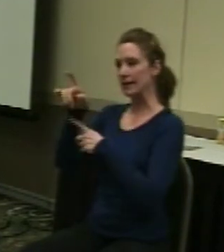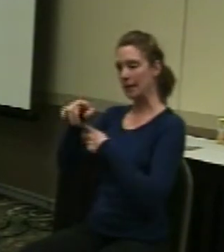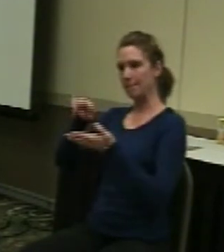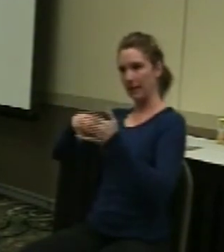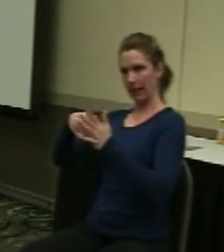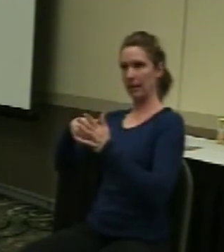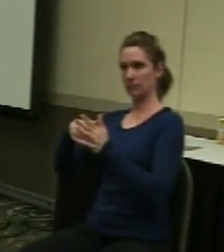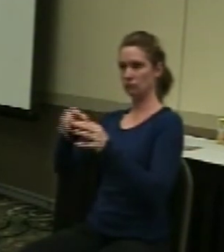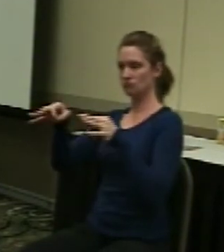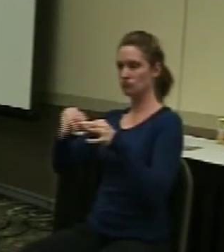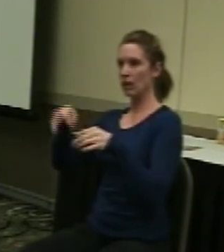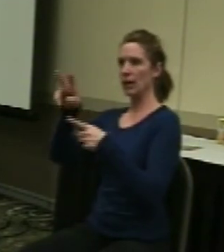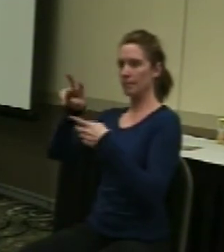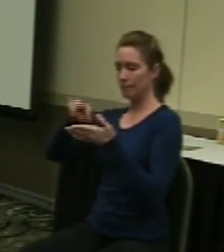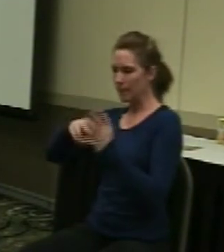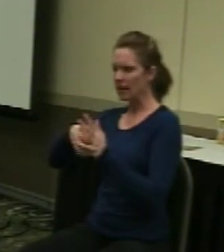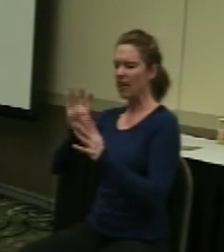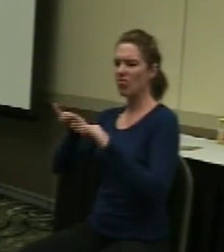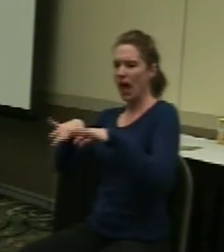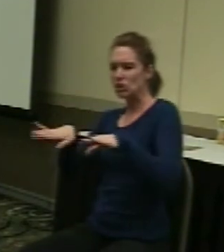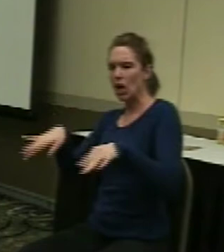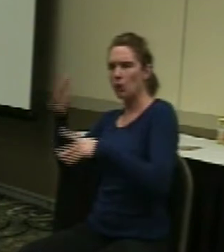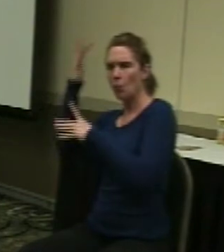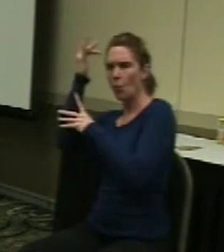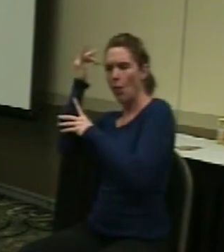of why is this child,